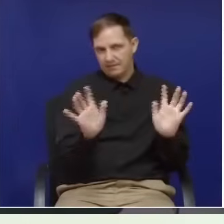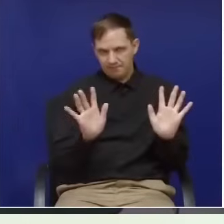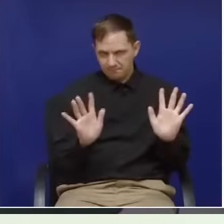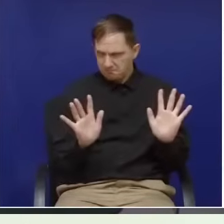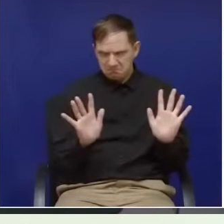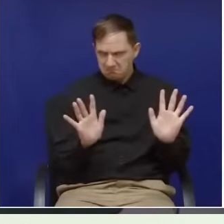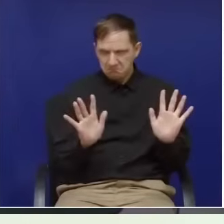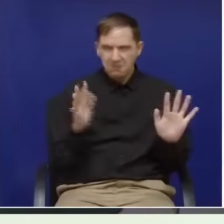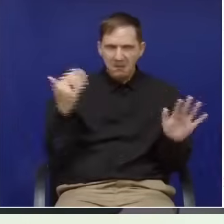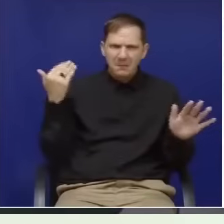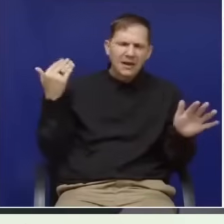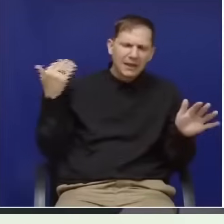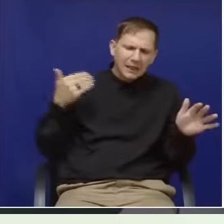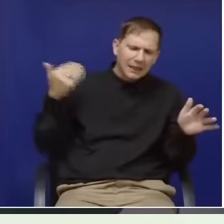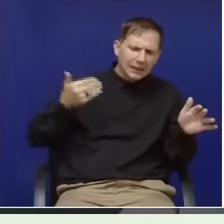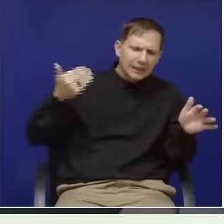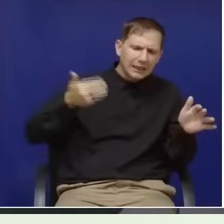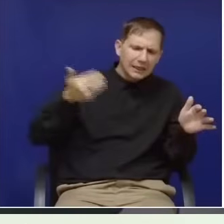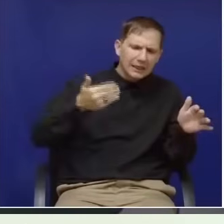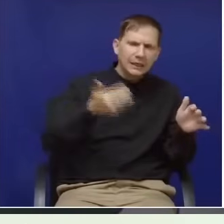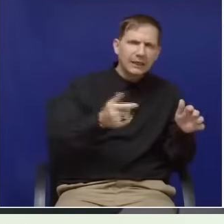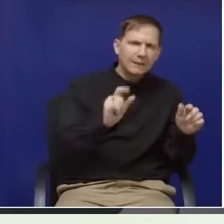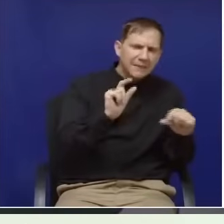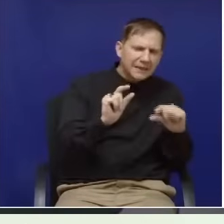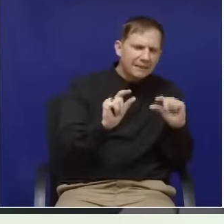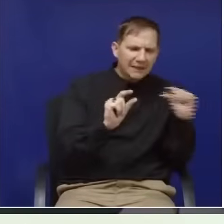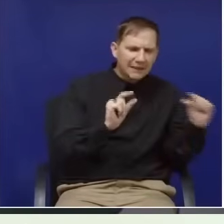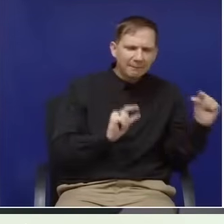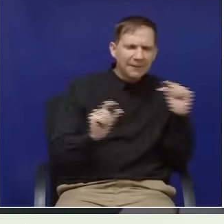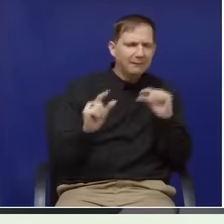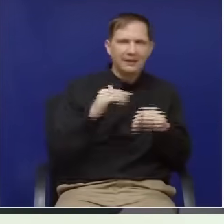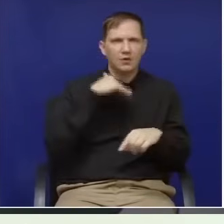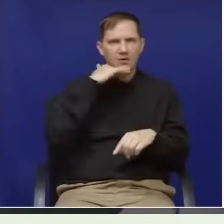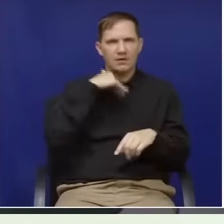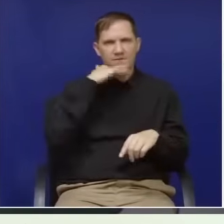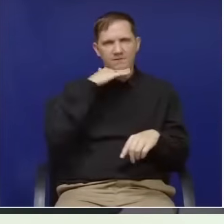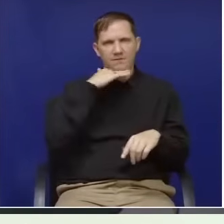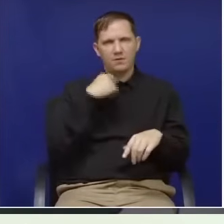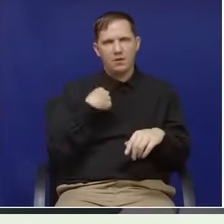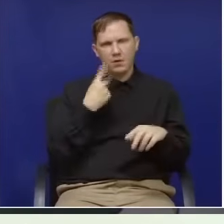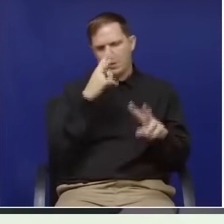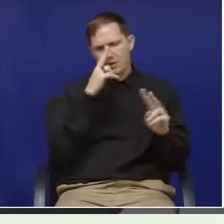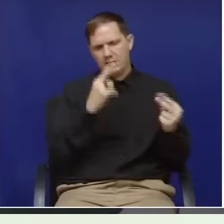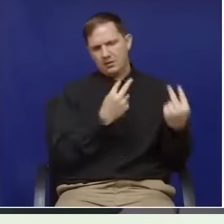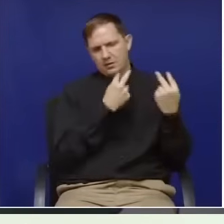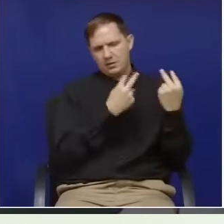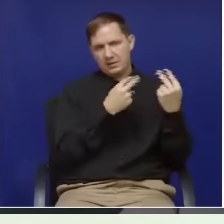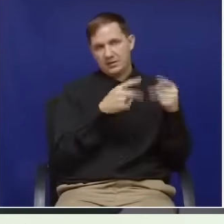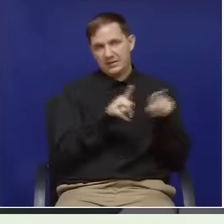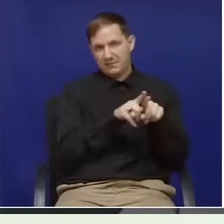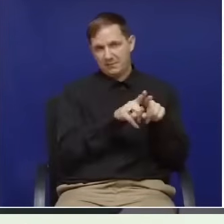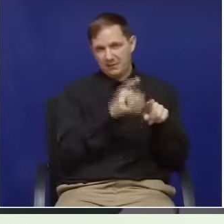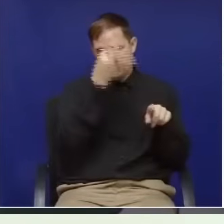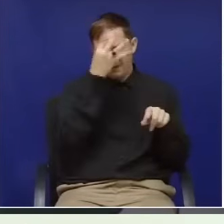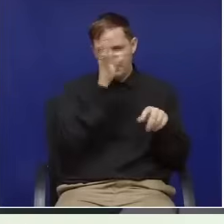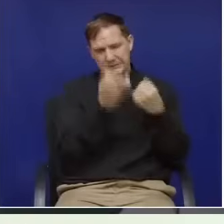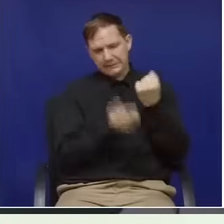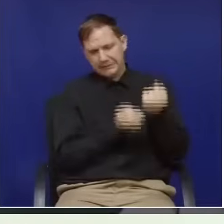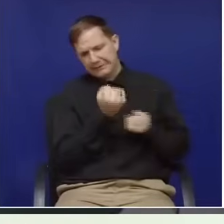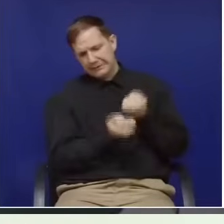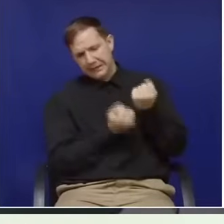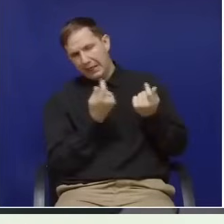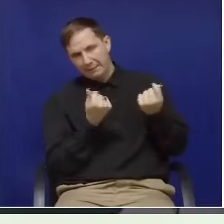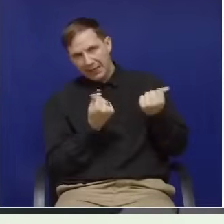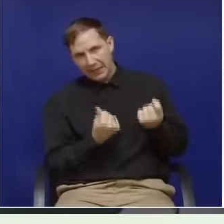there's been shortfalls because as we were looking at the work and during the times where government was battling with finances, there would have